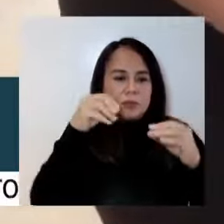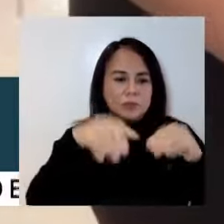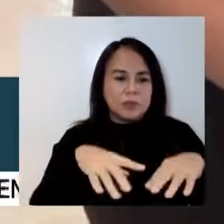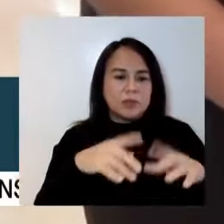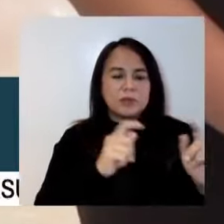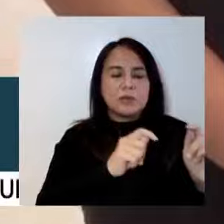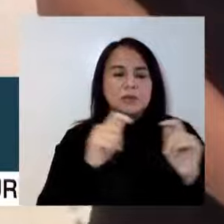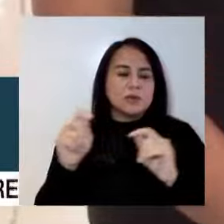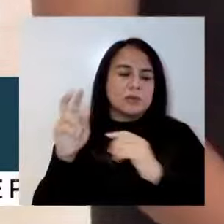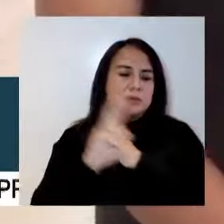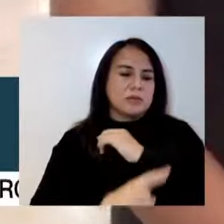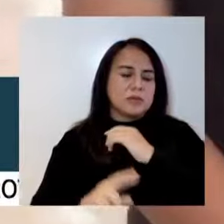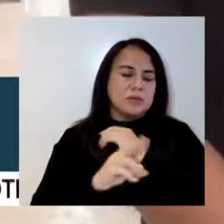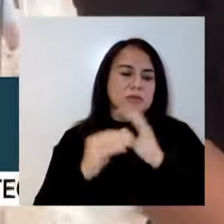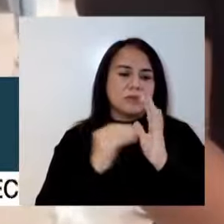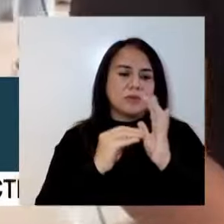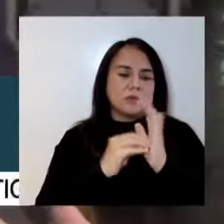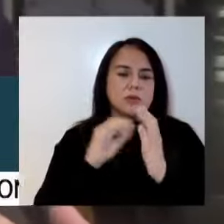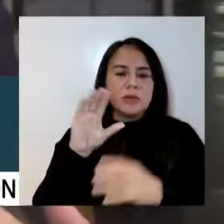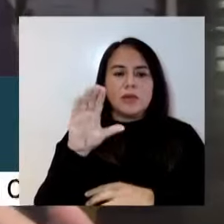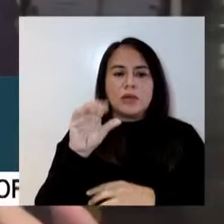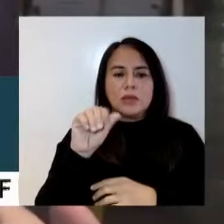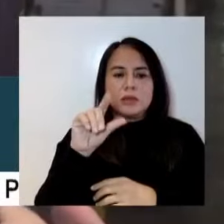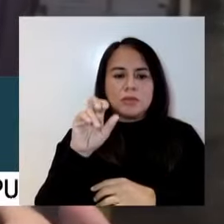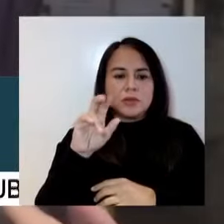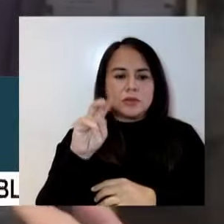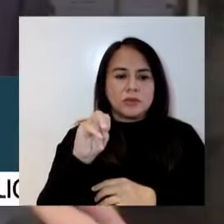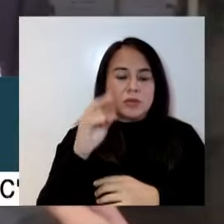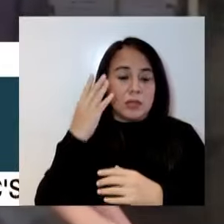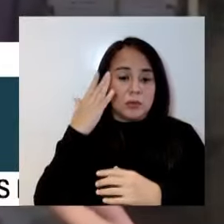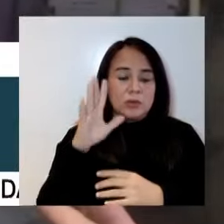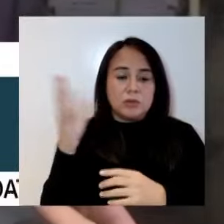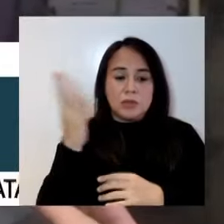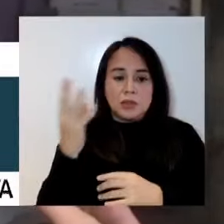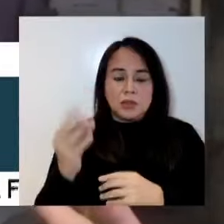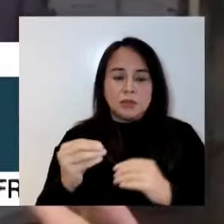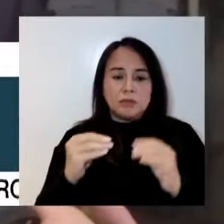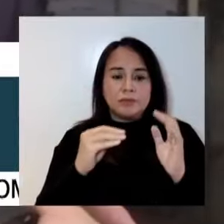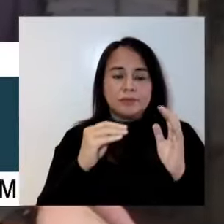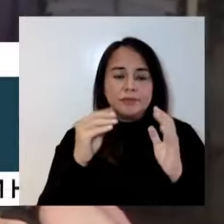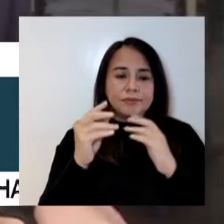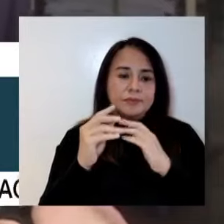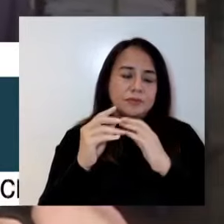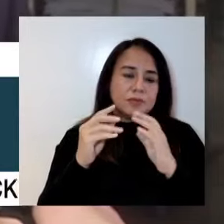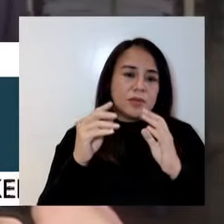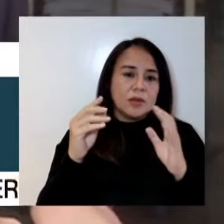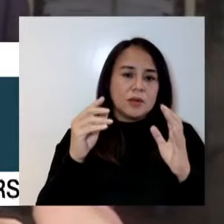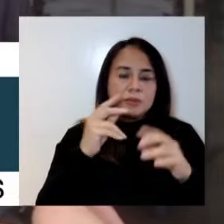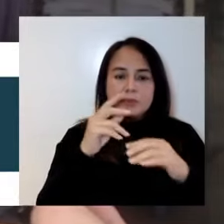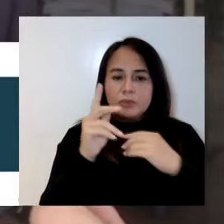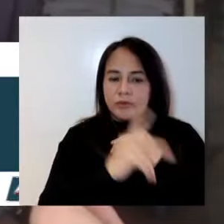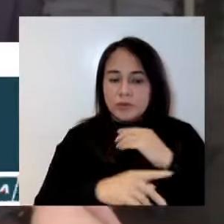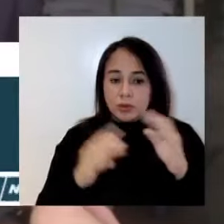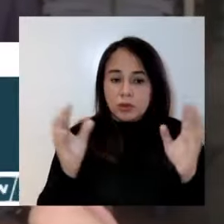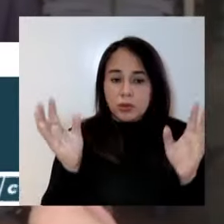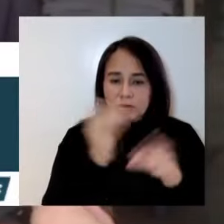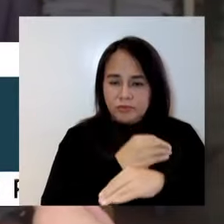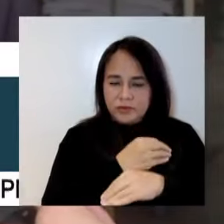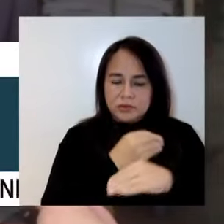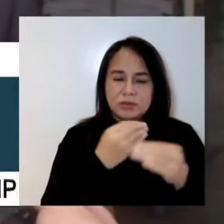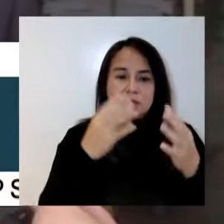Prosecutor's Office of Calabarzon. Well, I don't know if the Batangas Provincial's Office will decide, pero it will lengthen yung